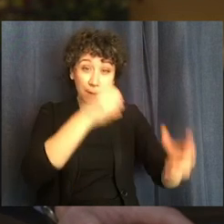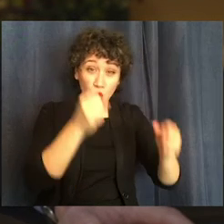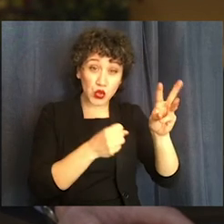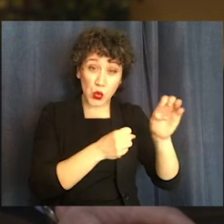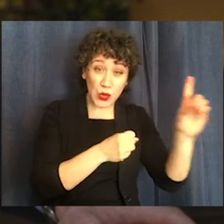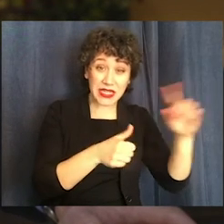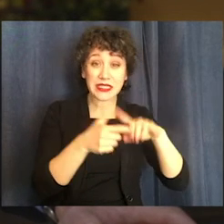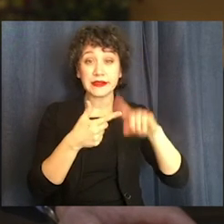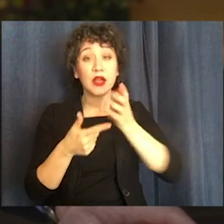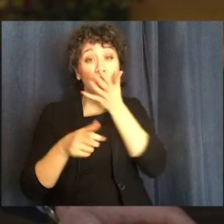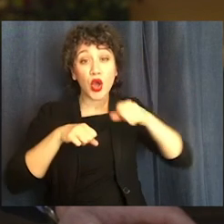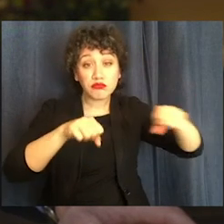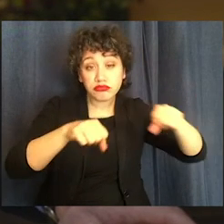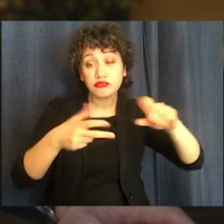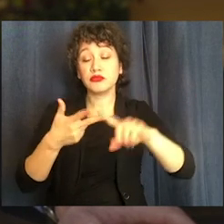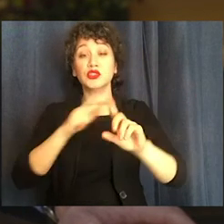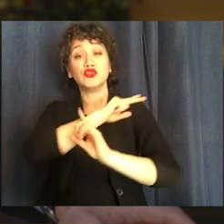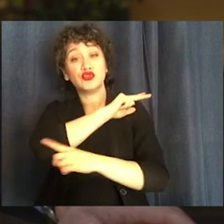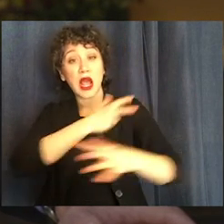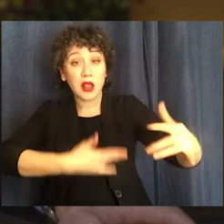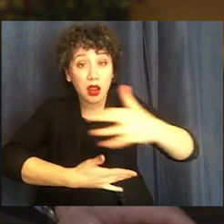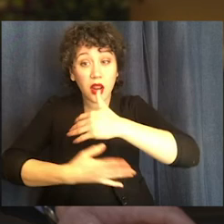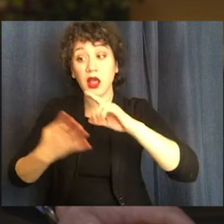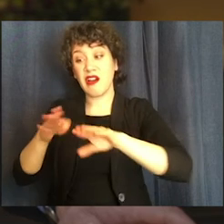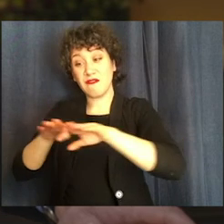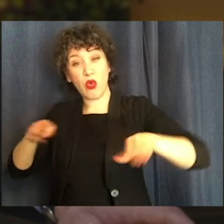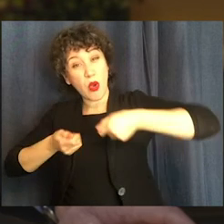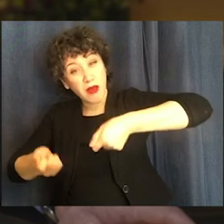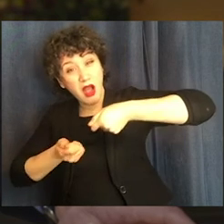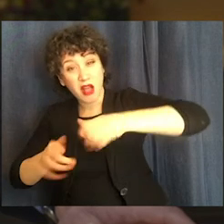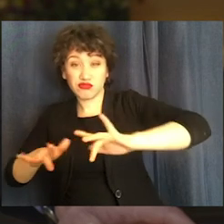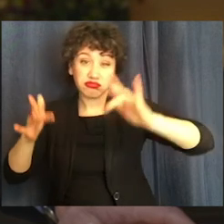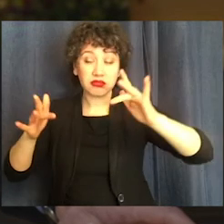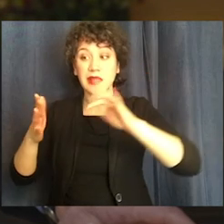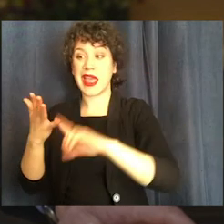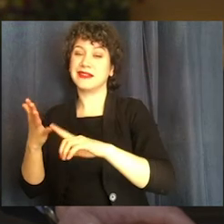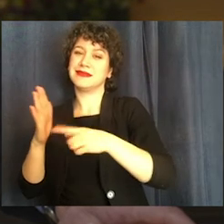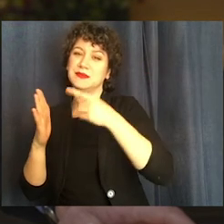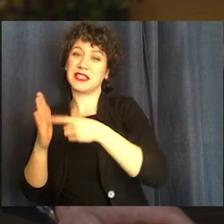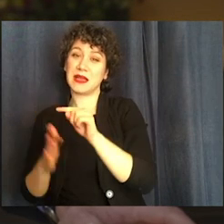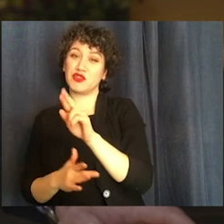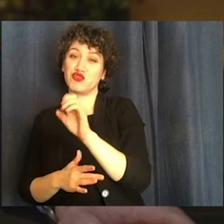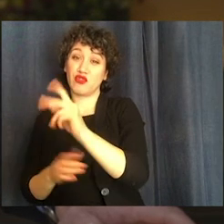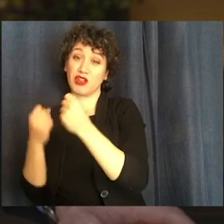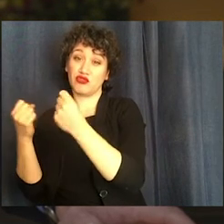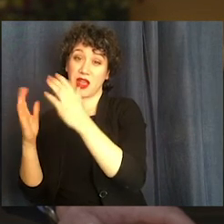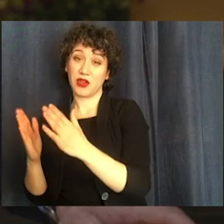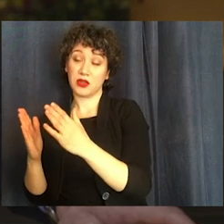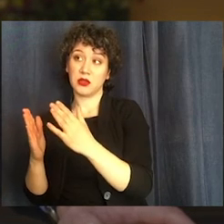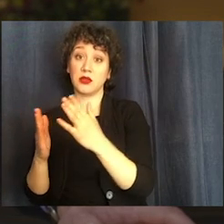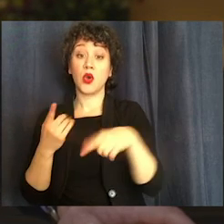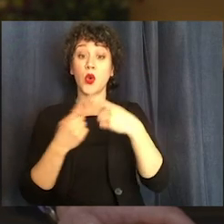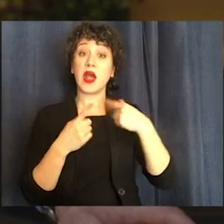at basic training, 9/11 happened. The new war stalled our training so significantly that by the time I got to advanced individual training, there